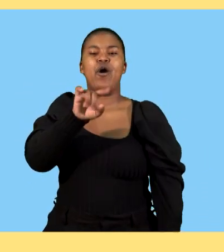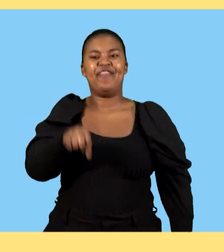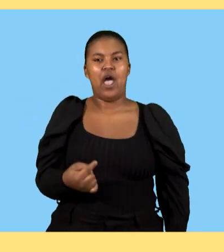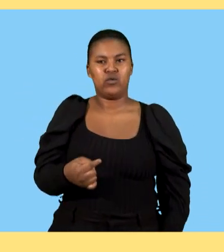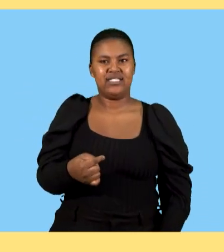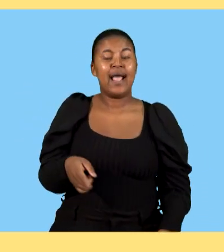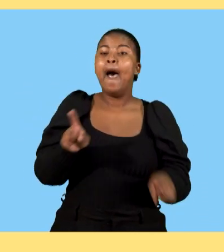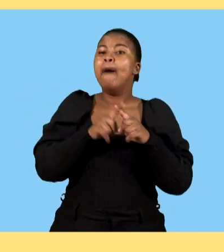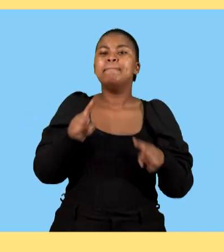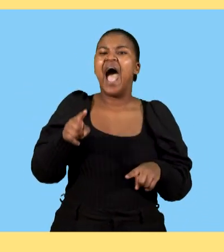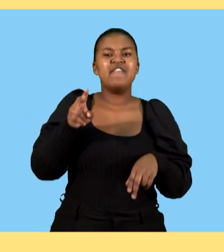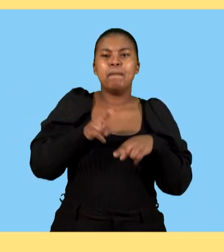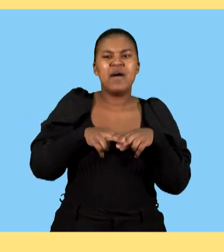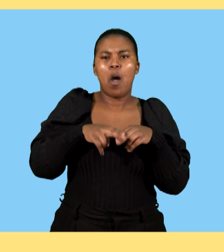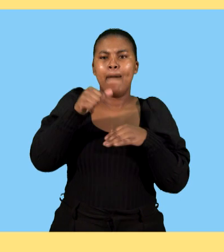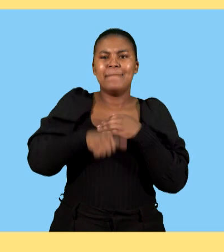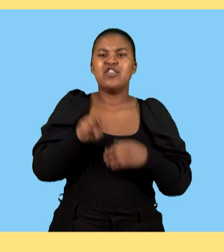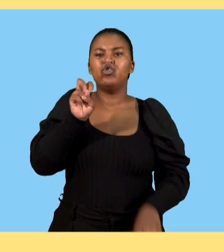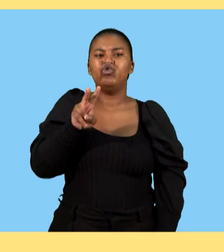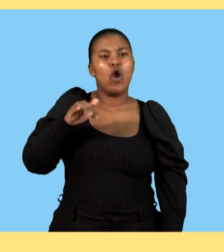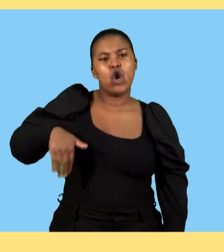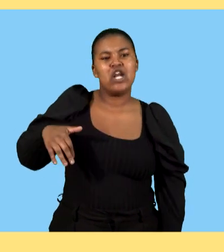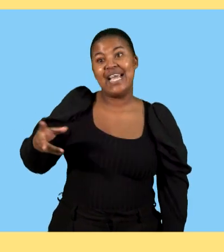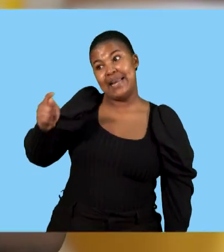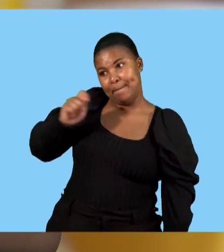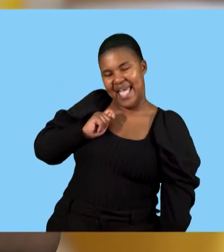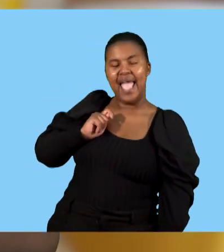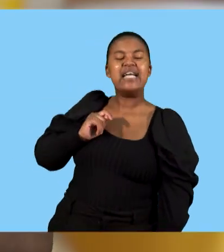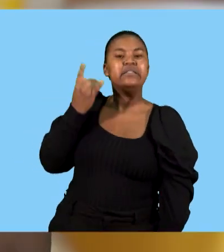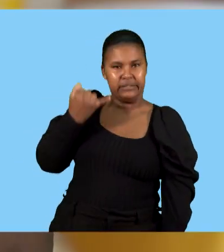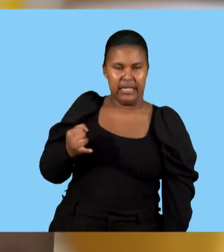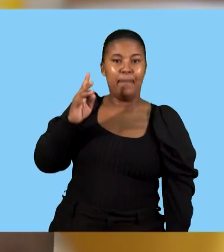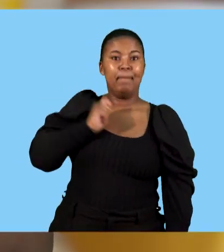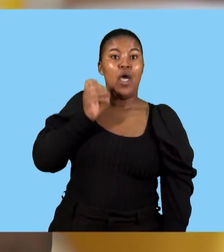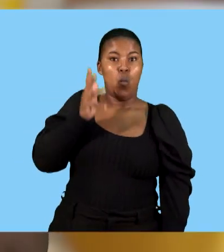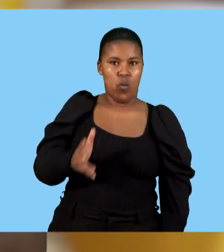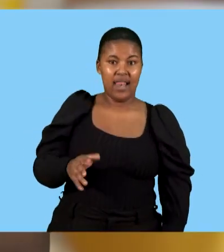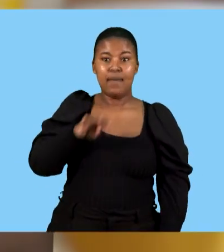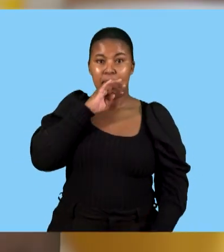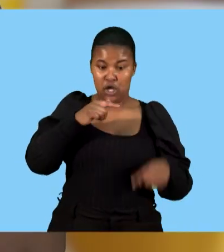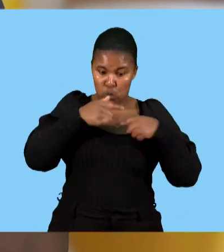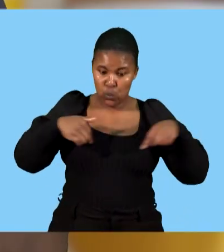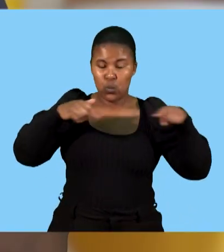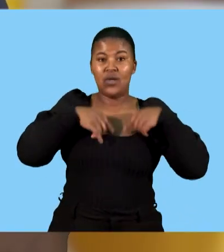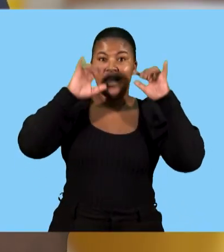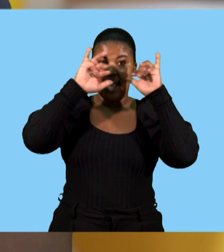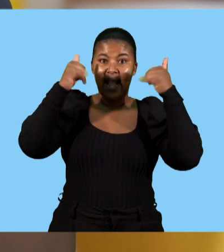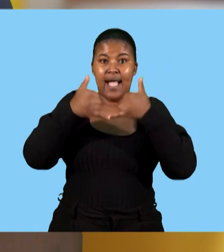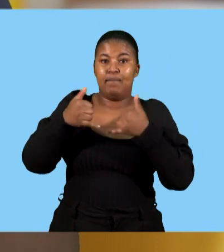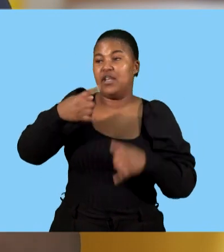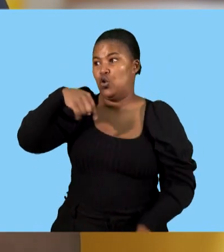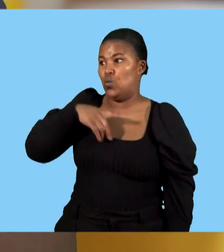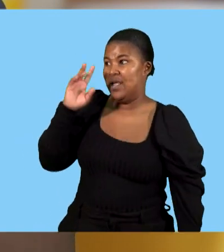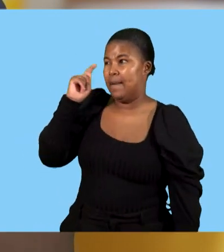for February is still to be paid. So we as a company are paying